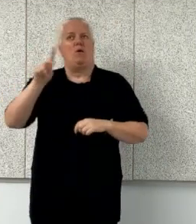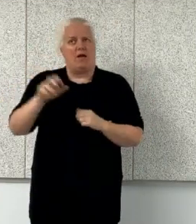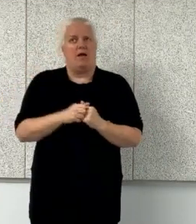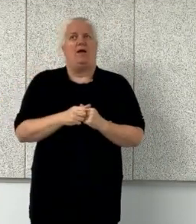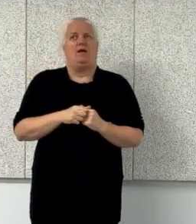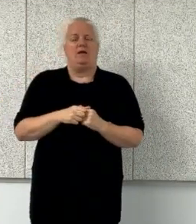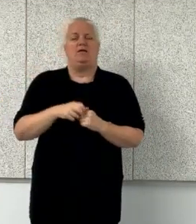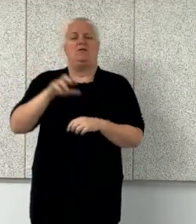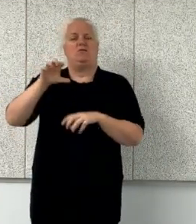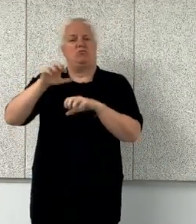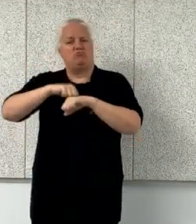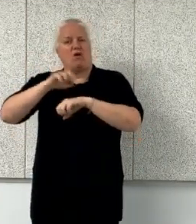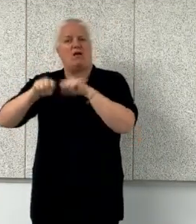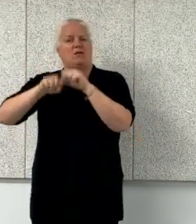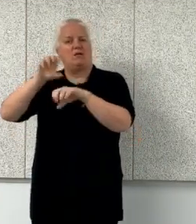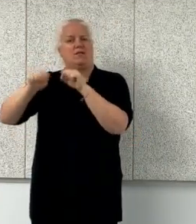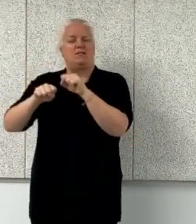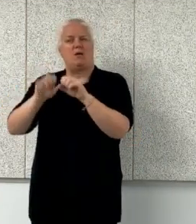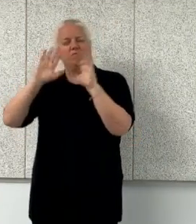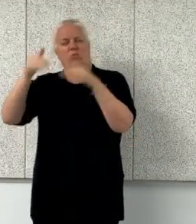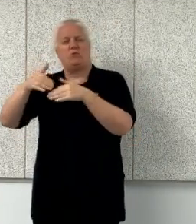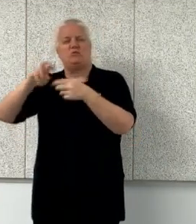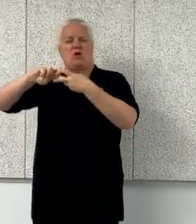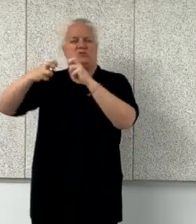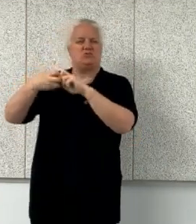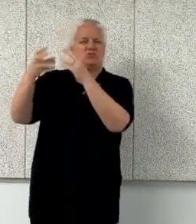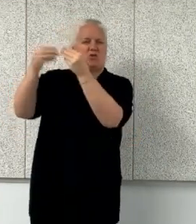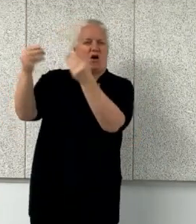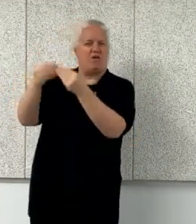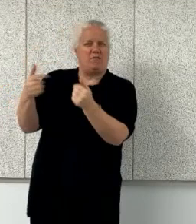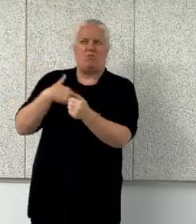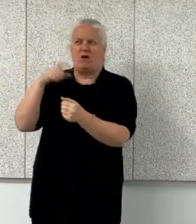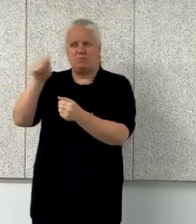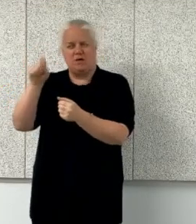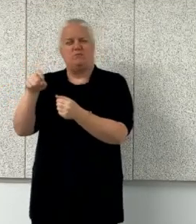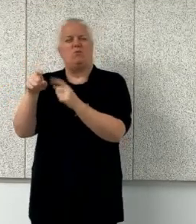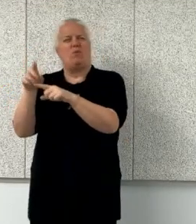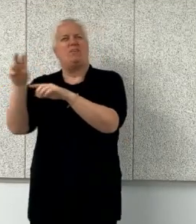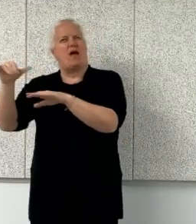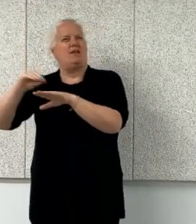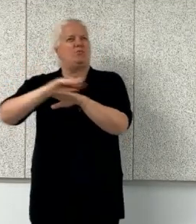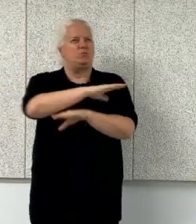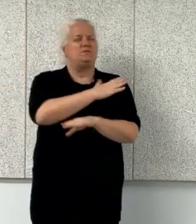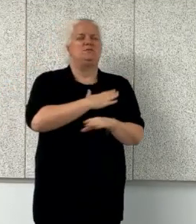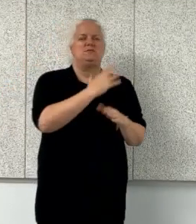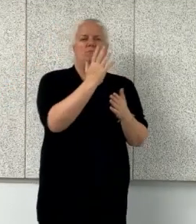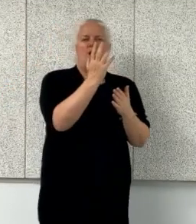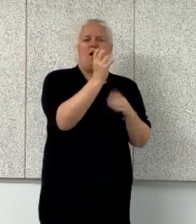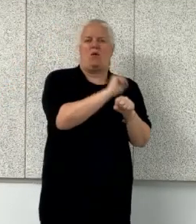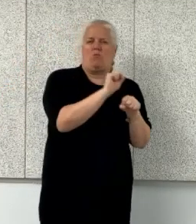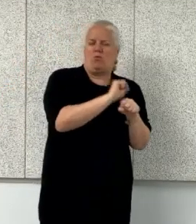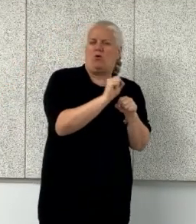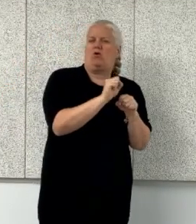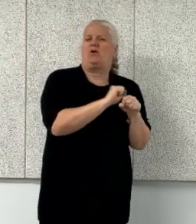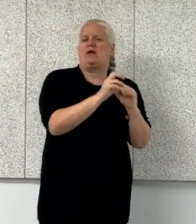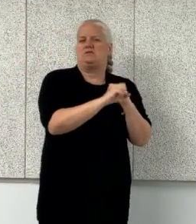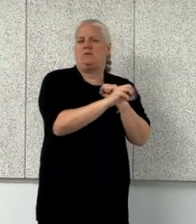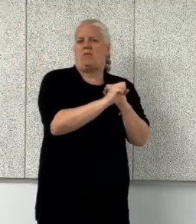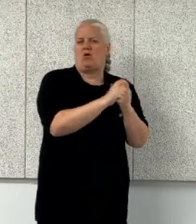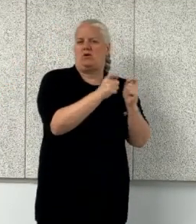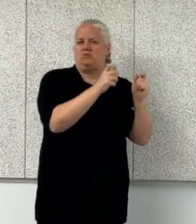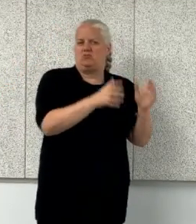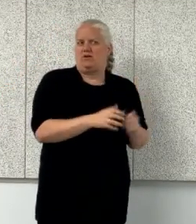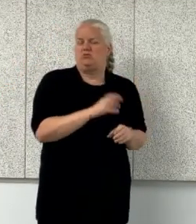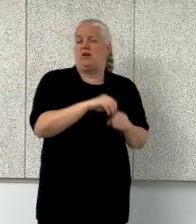is a lot of problem solving, and that's something that I really think is interesting and intersectional with kind of my work as a marketing director. I feel like especially at a small institution,